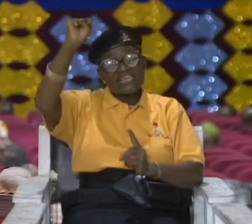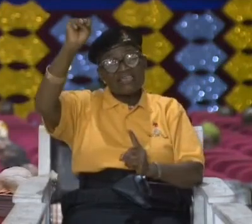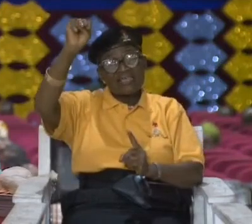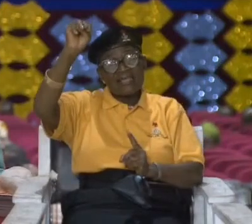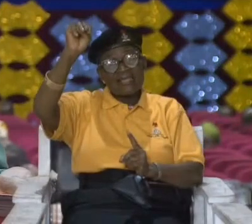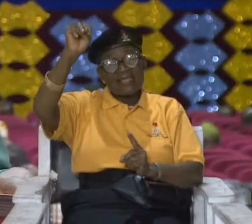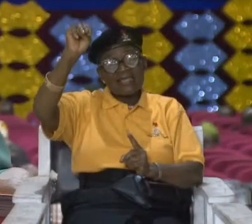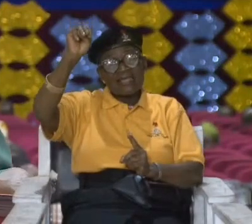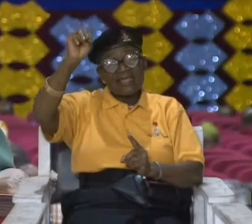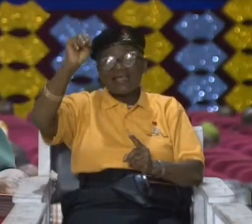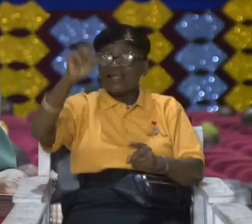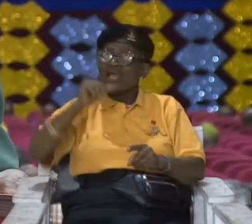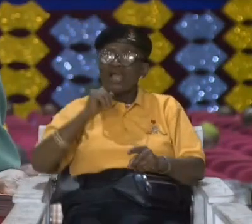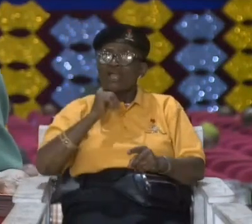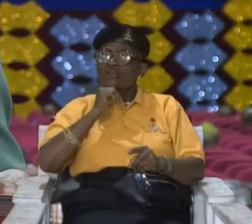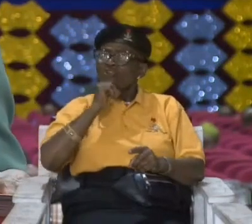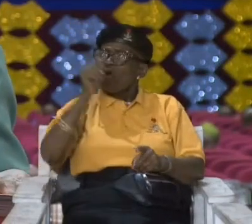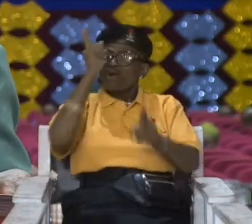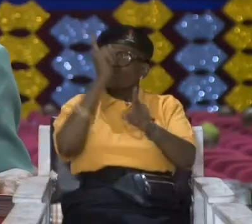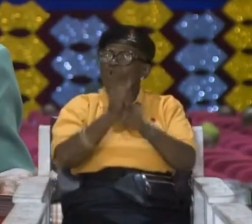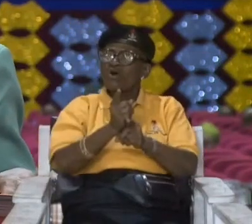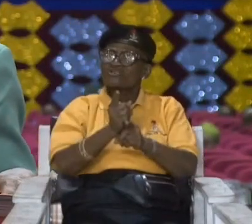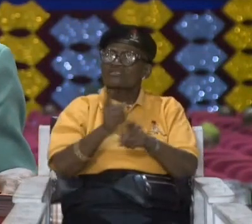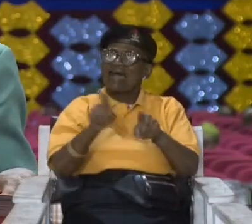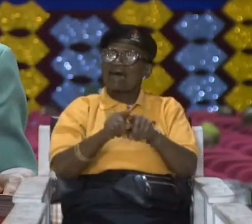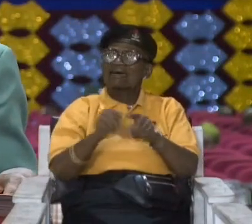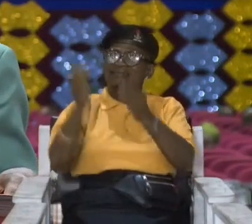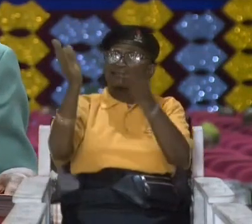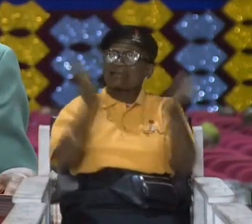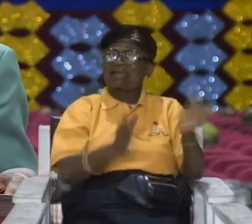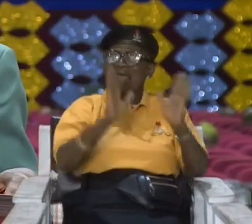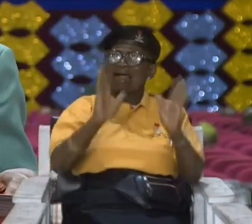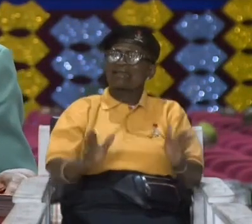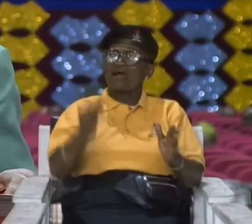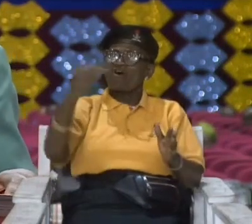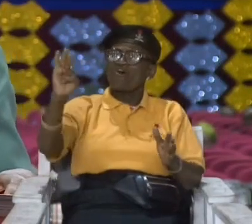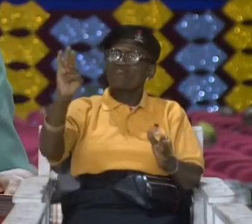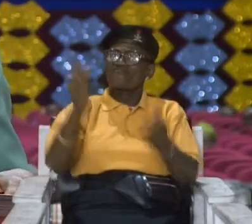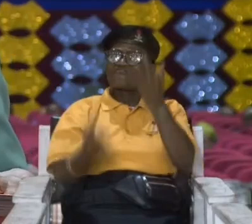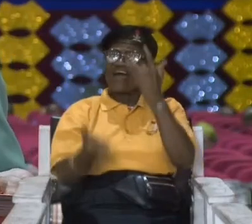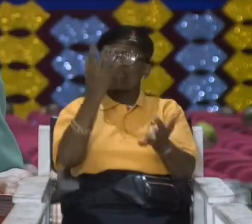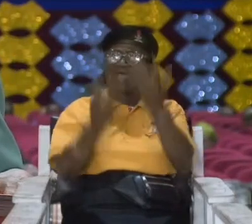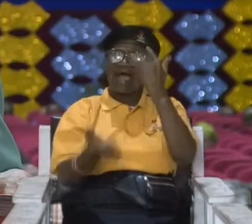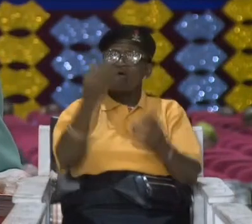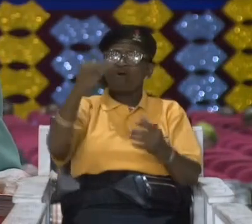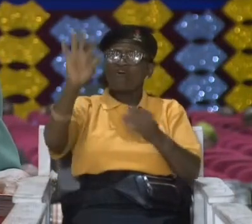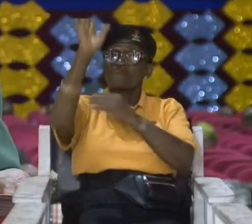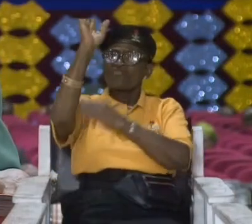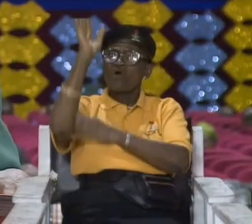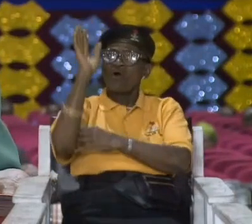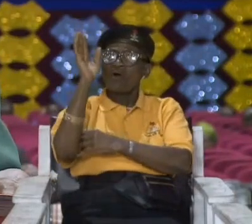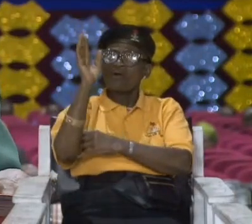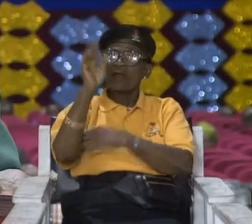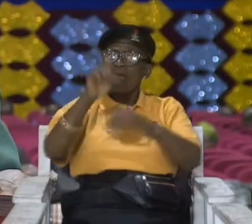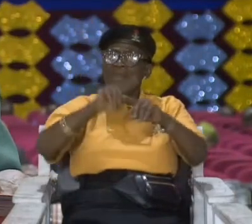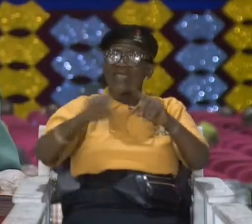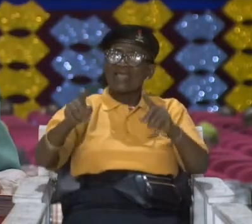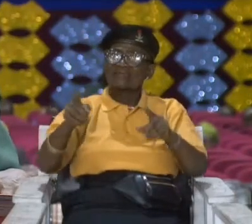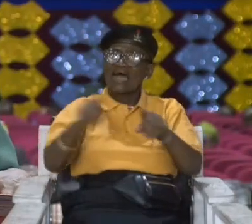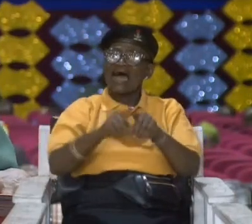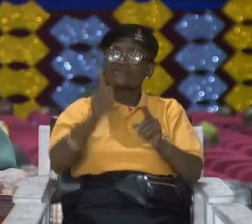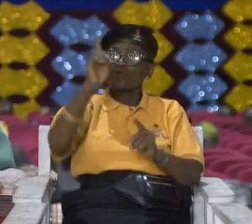not just as the carrier of the fire of God, but as the one who can